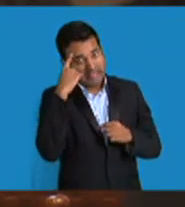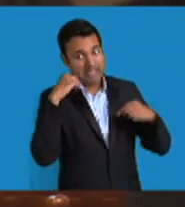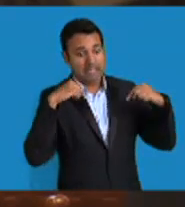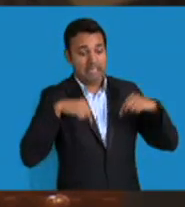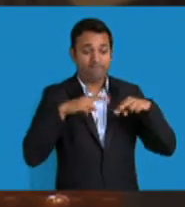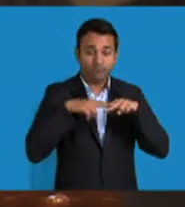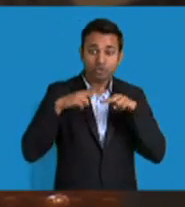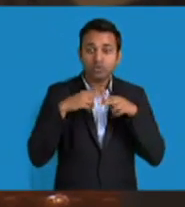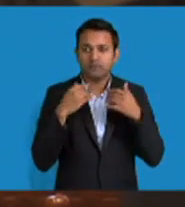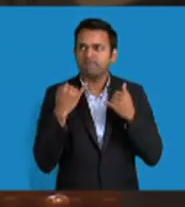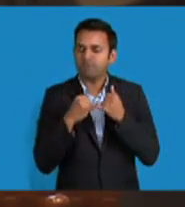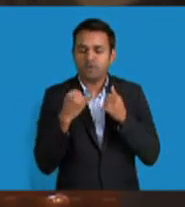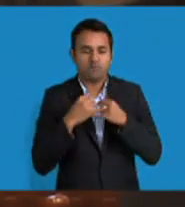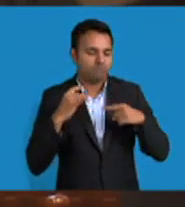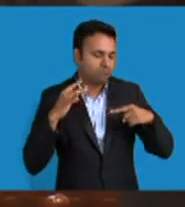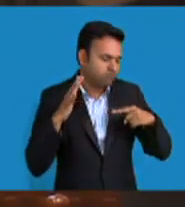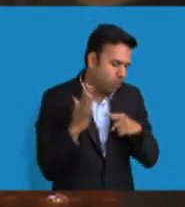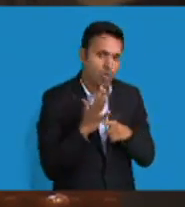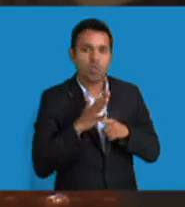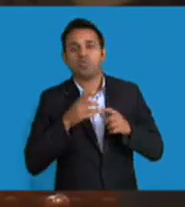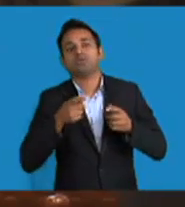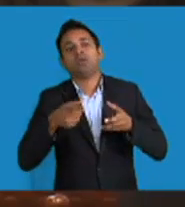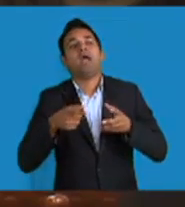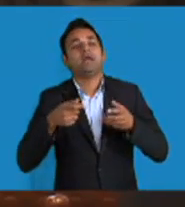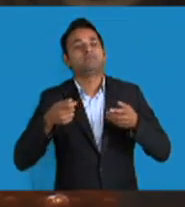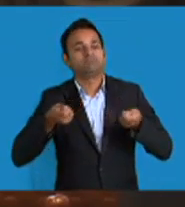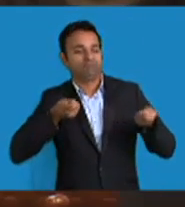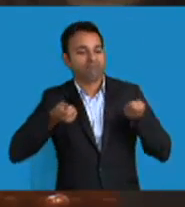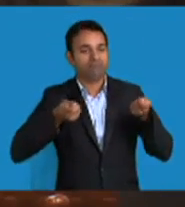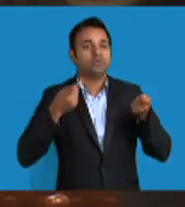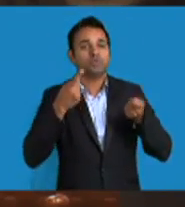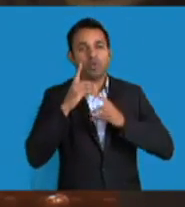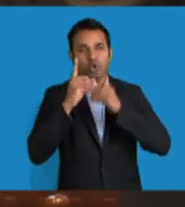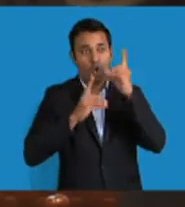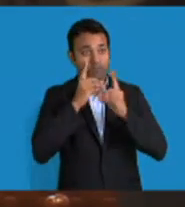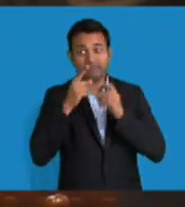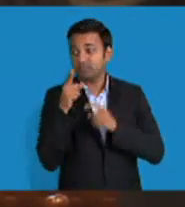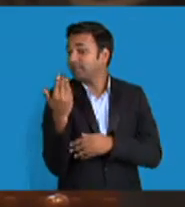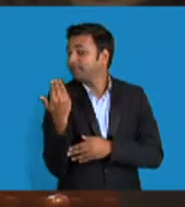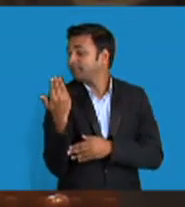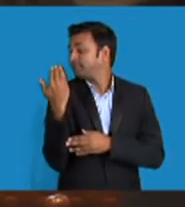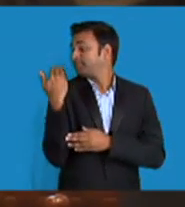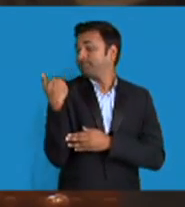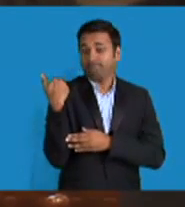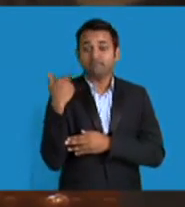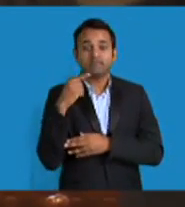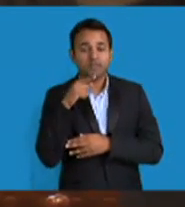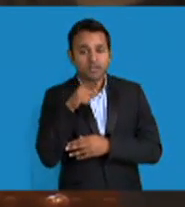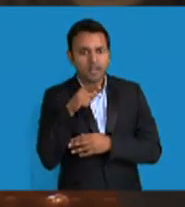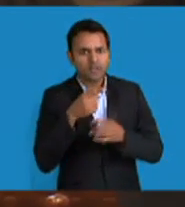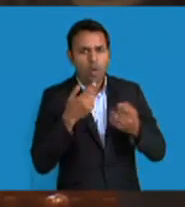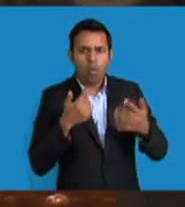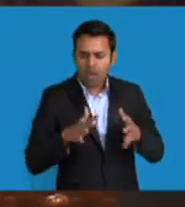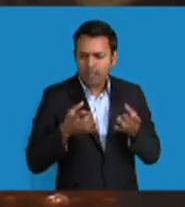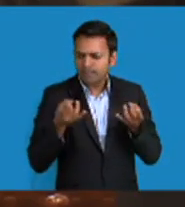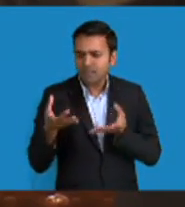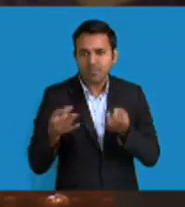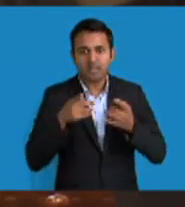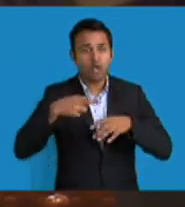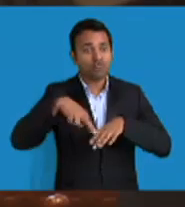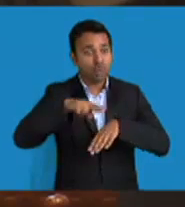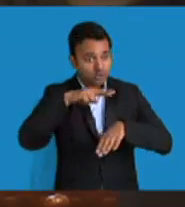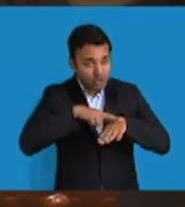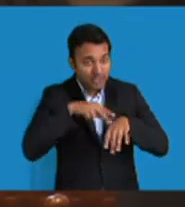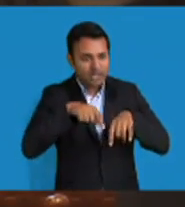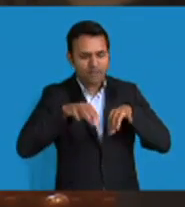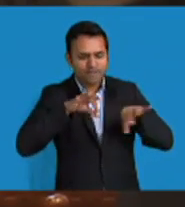and now Fiji's Oceans Champion, we have recently completed preparing our regional approach and